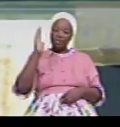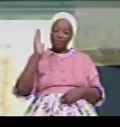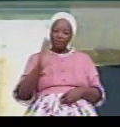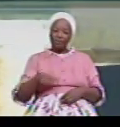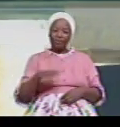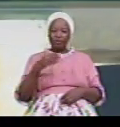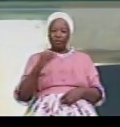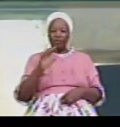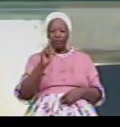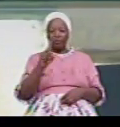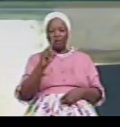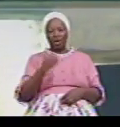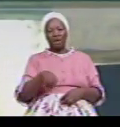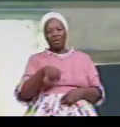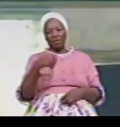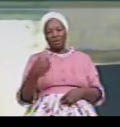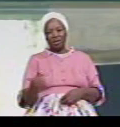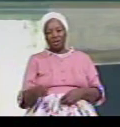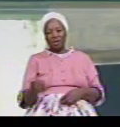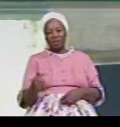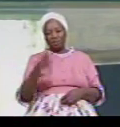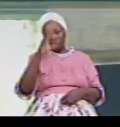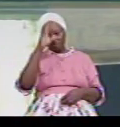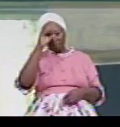one another, brethren.